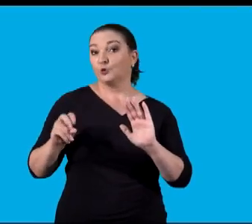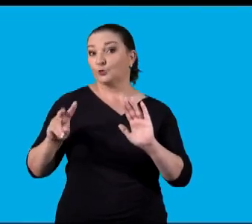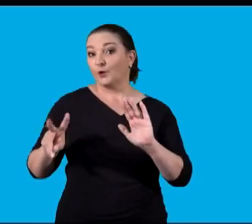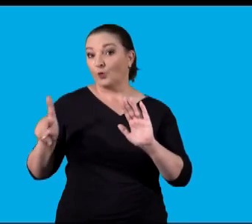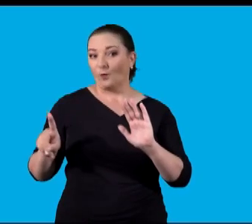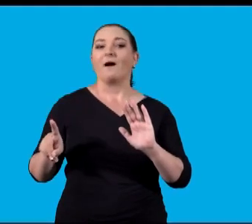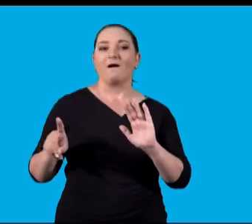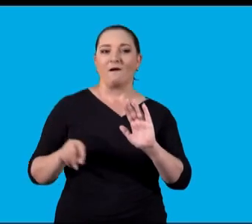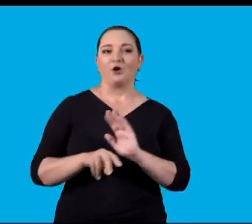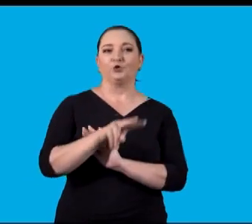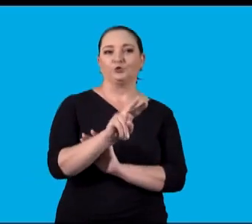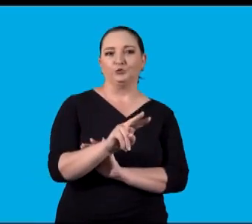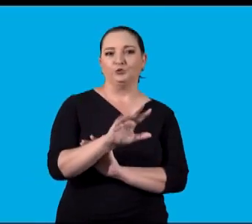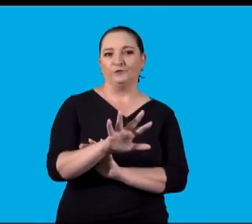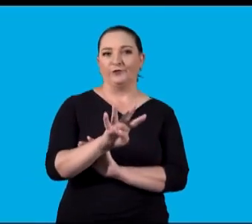2021,